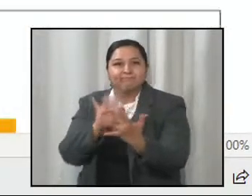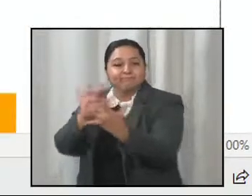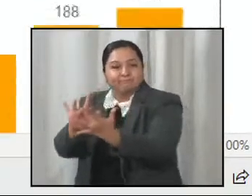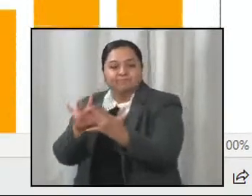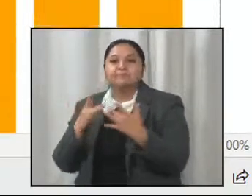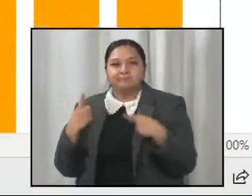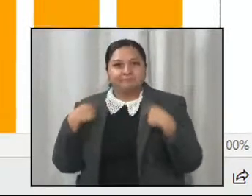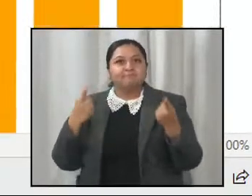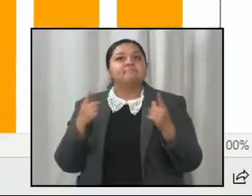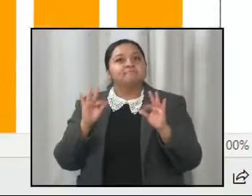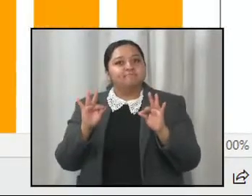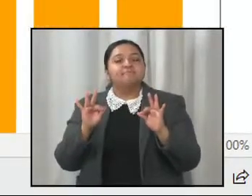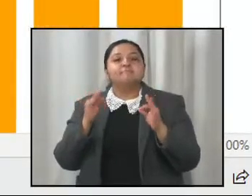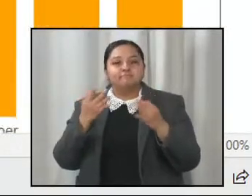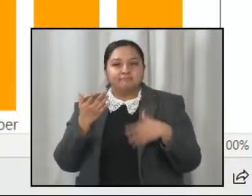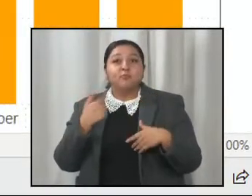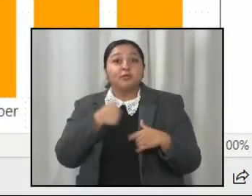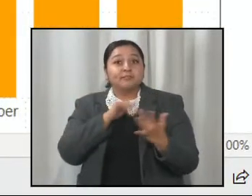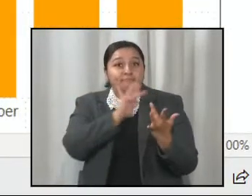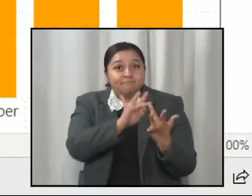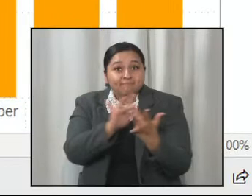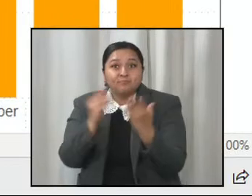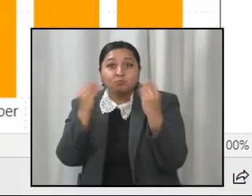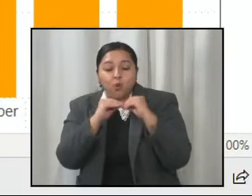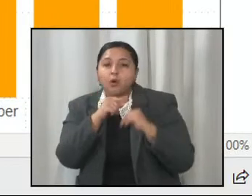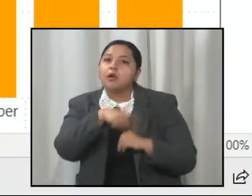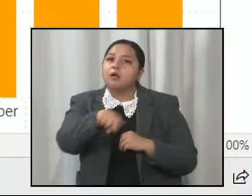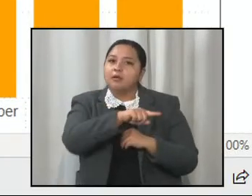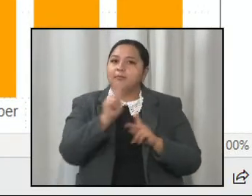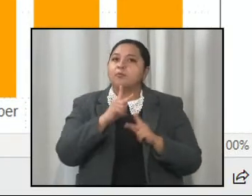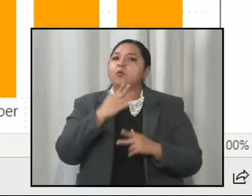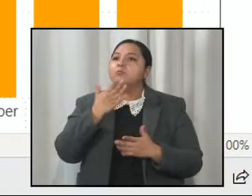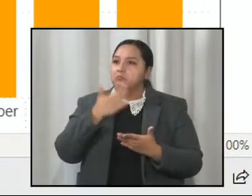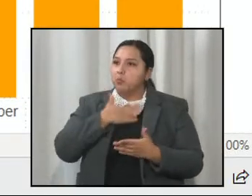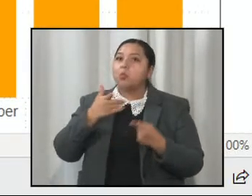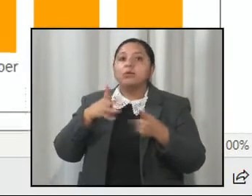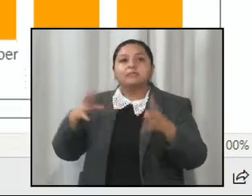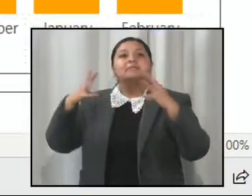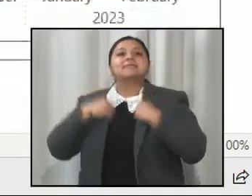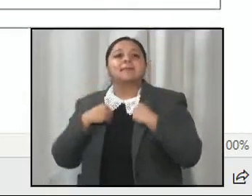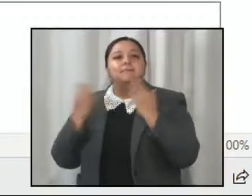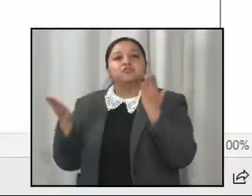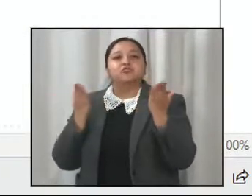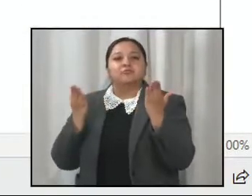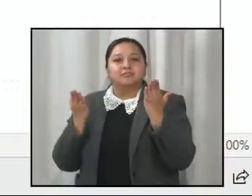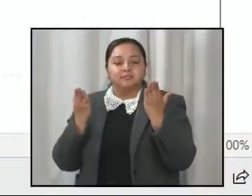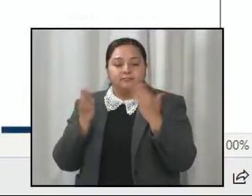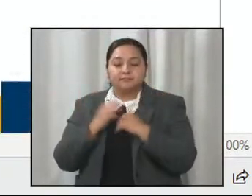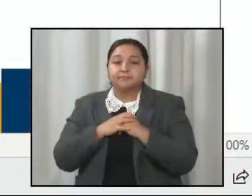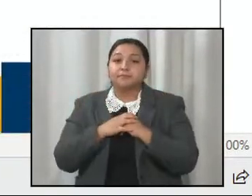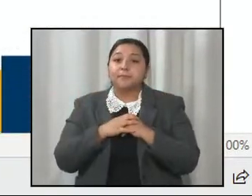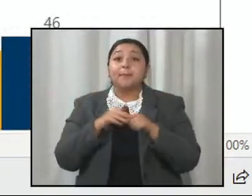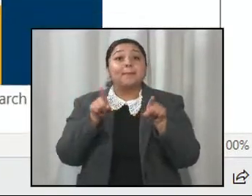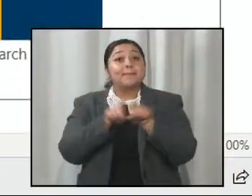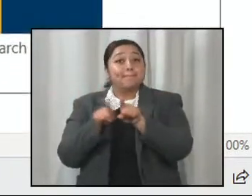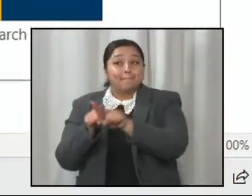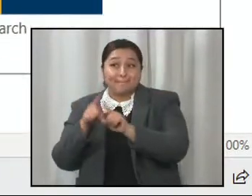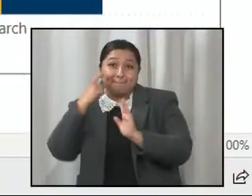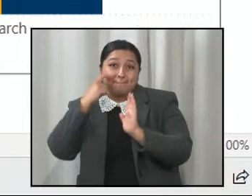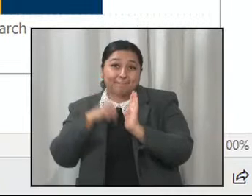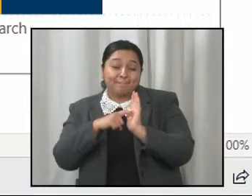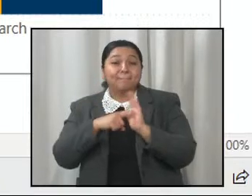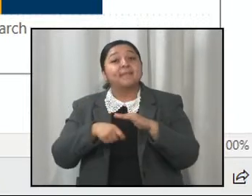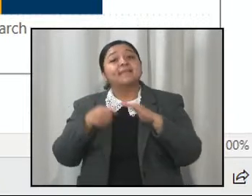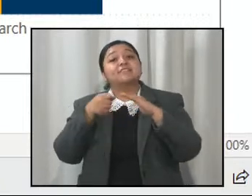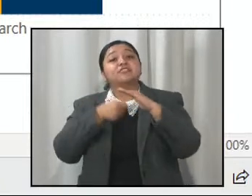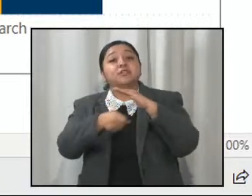our engagement, more people are accepting services from the MAC, as demonstrated here. We also look at shelter placements. We